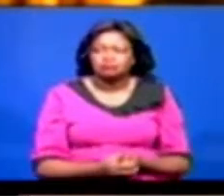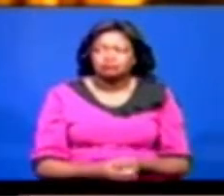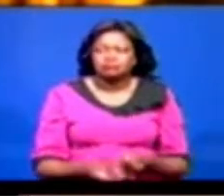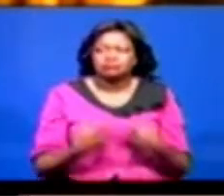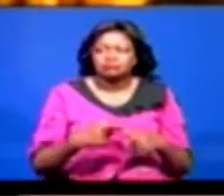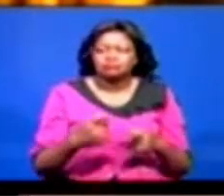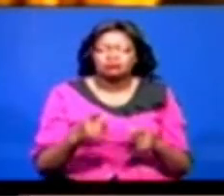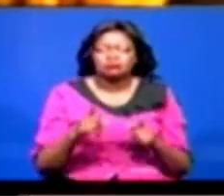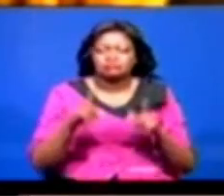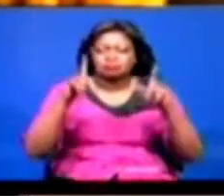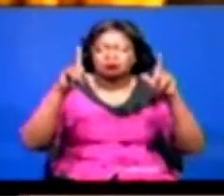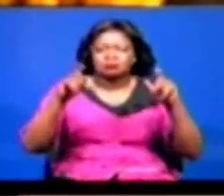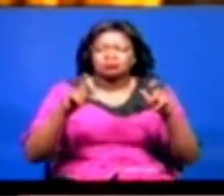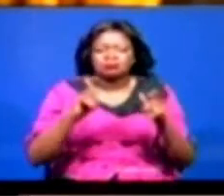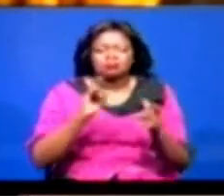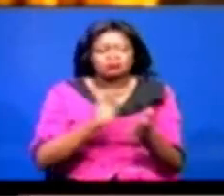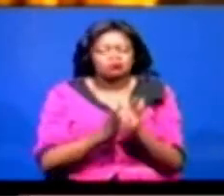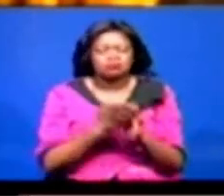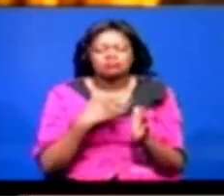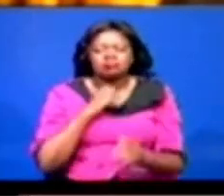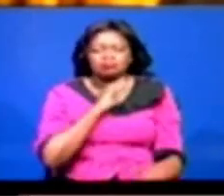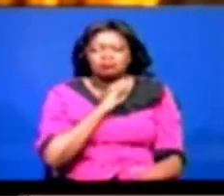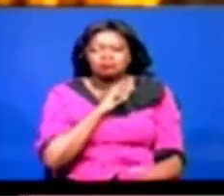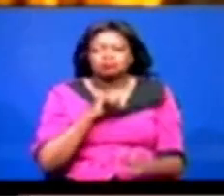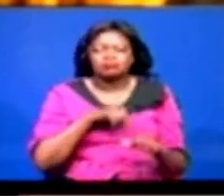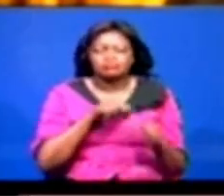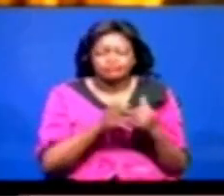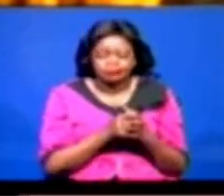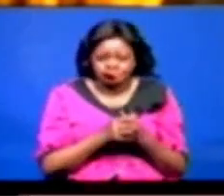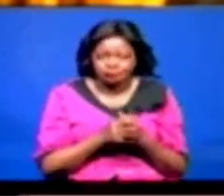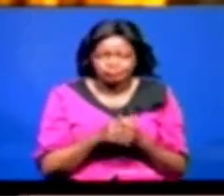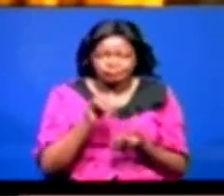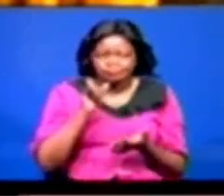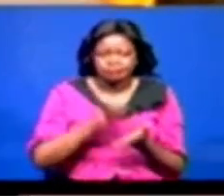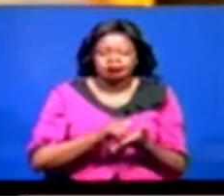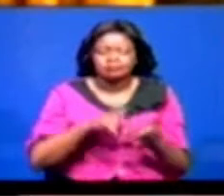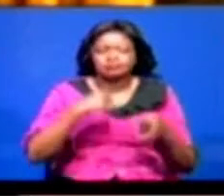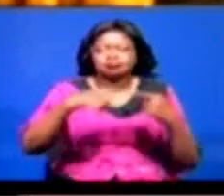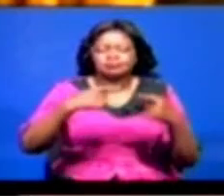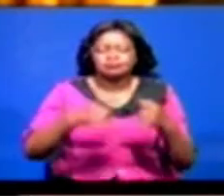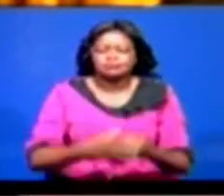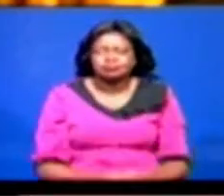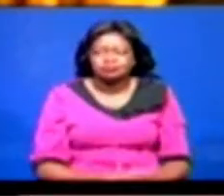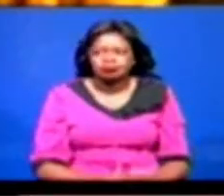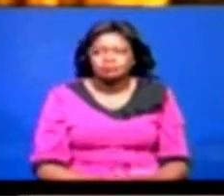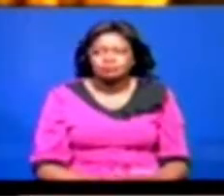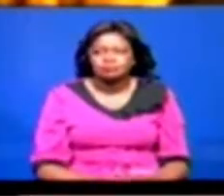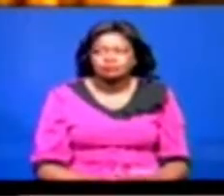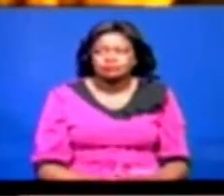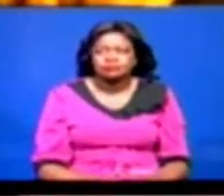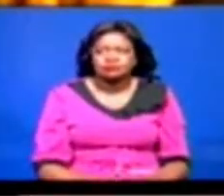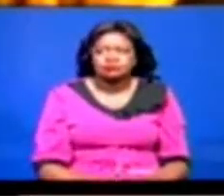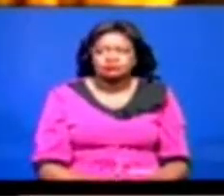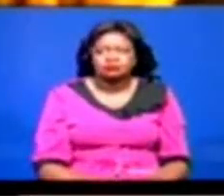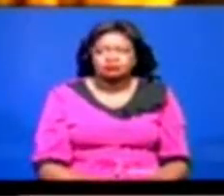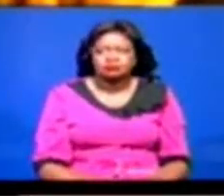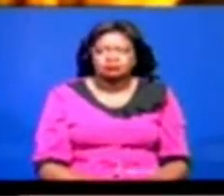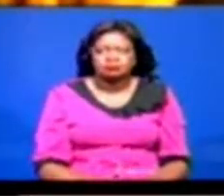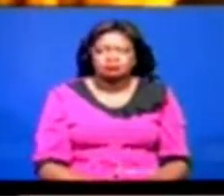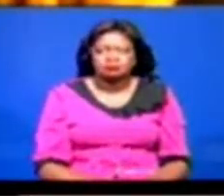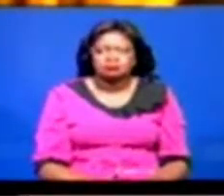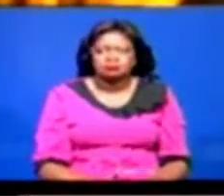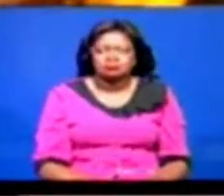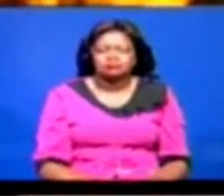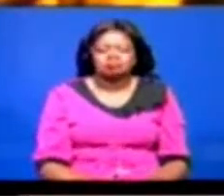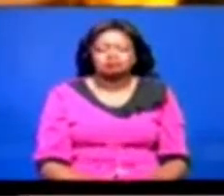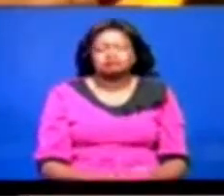images. None of them has complained about that process. Then we go to the issue of the 27 constituencies,